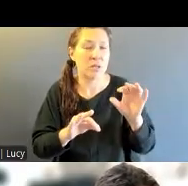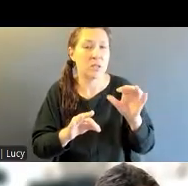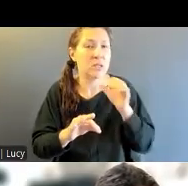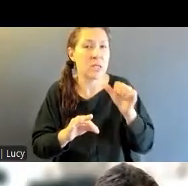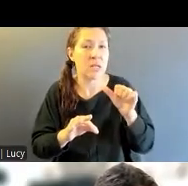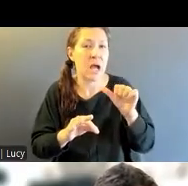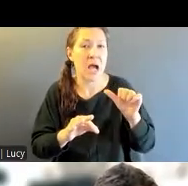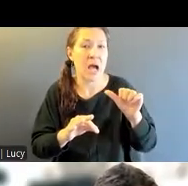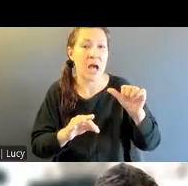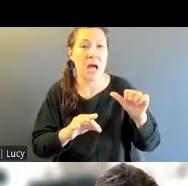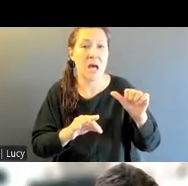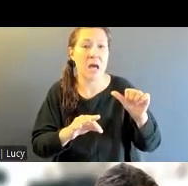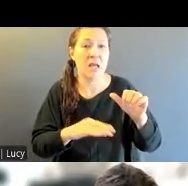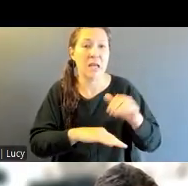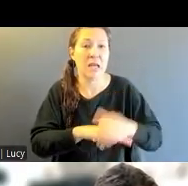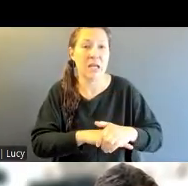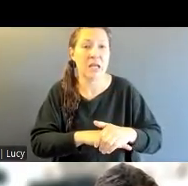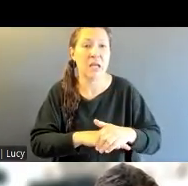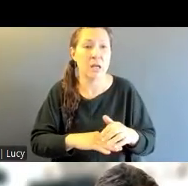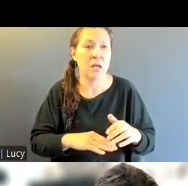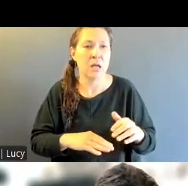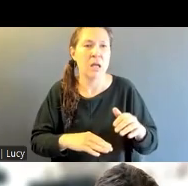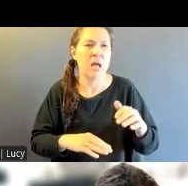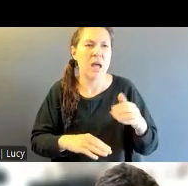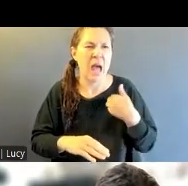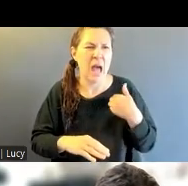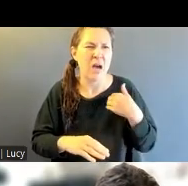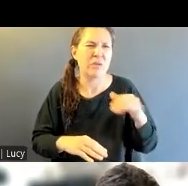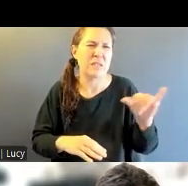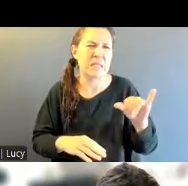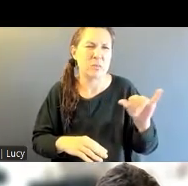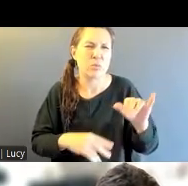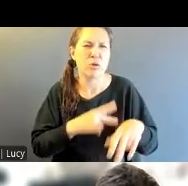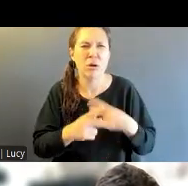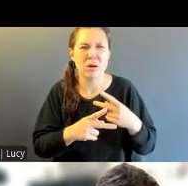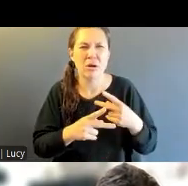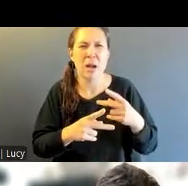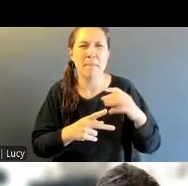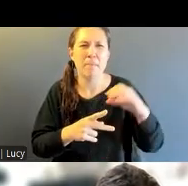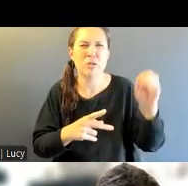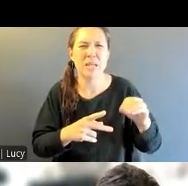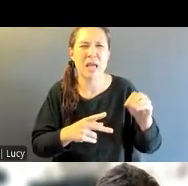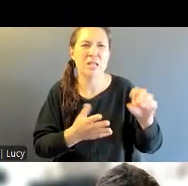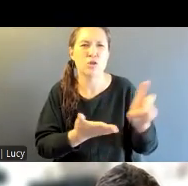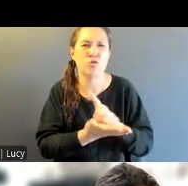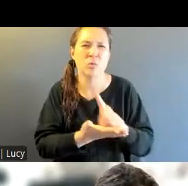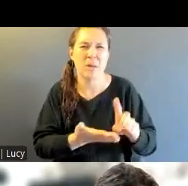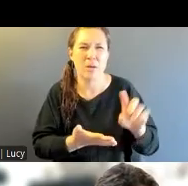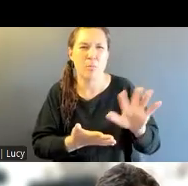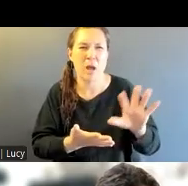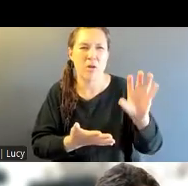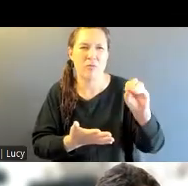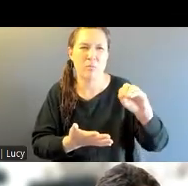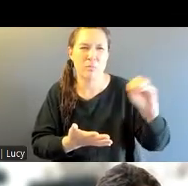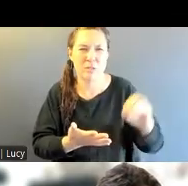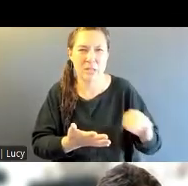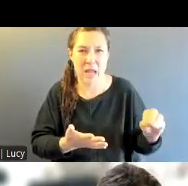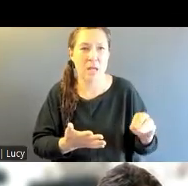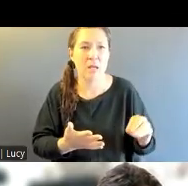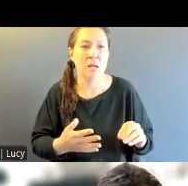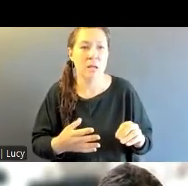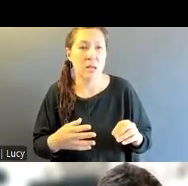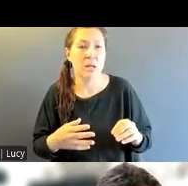of each group reported ever experiencing discrimination. However, though they experienced similar rates